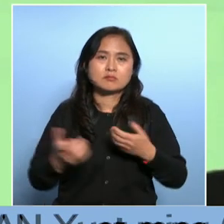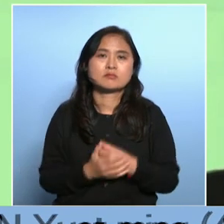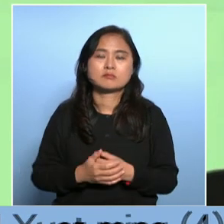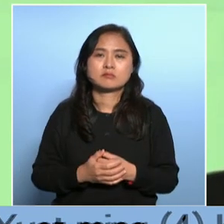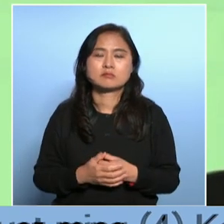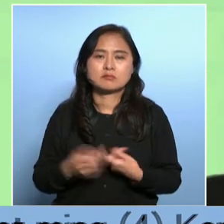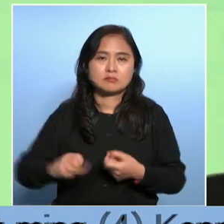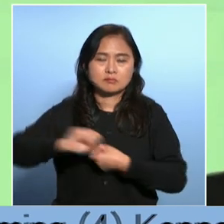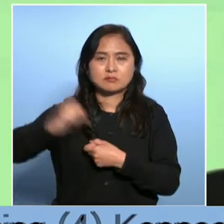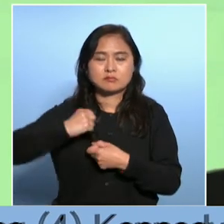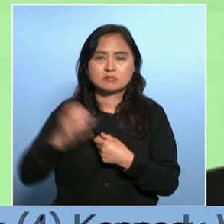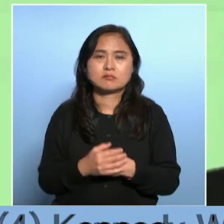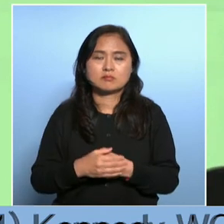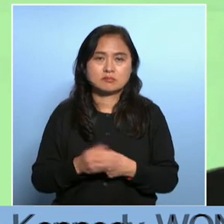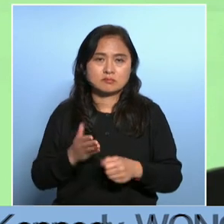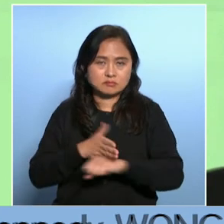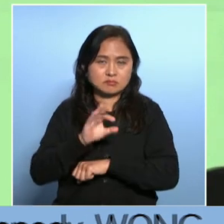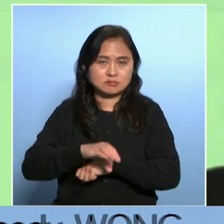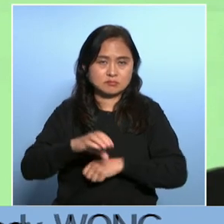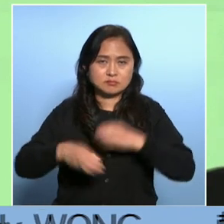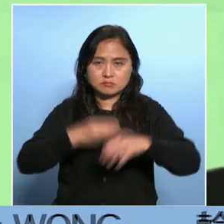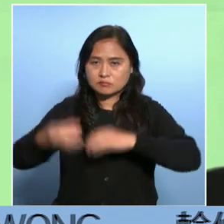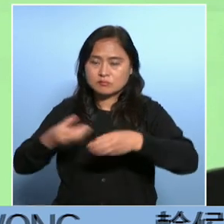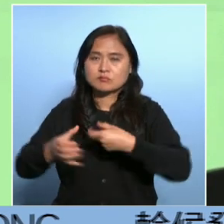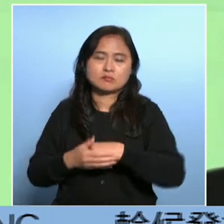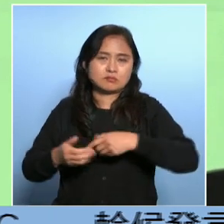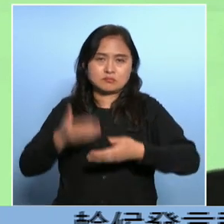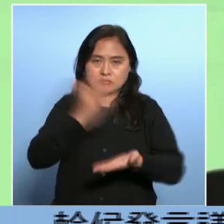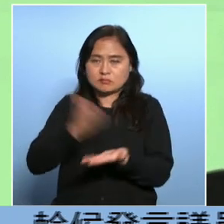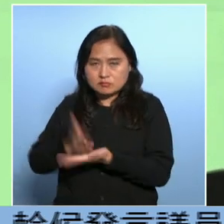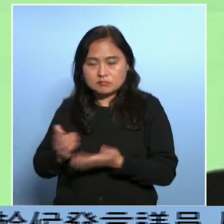quarantine facilities from the private sector so as to